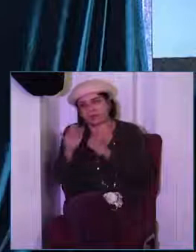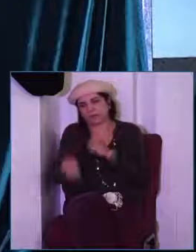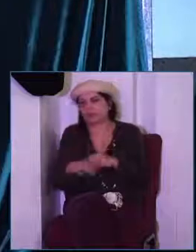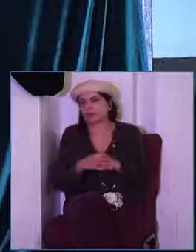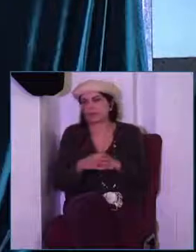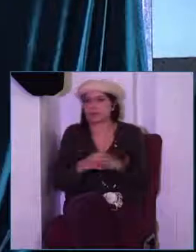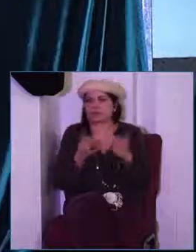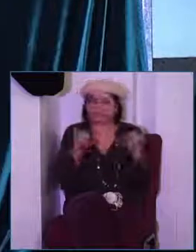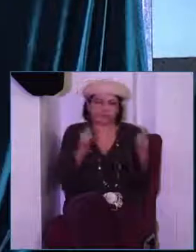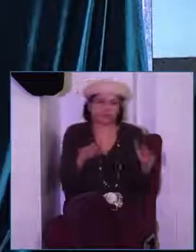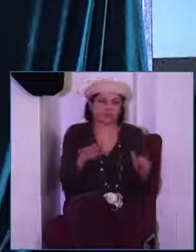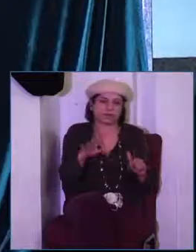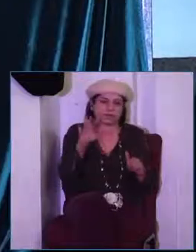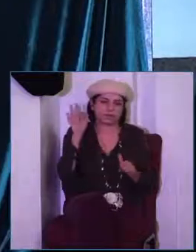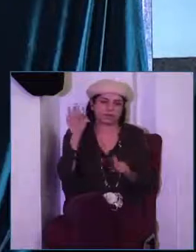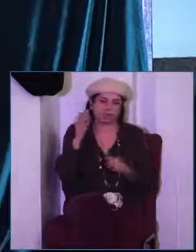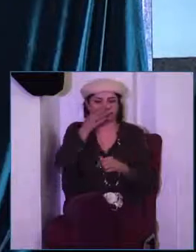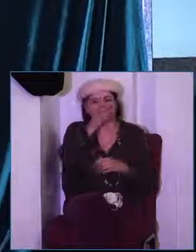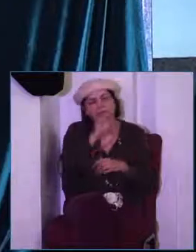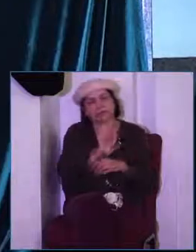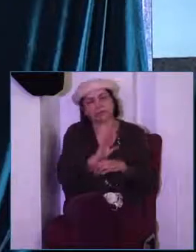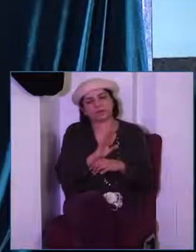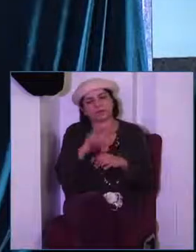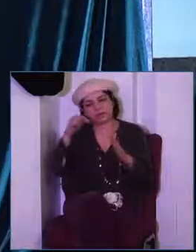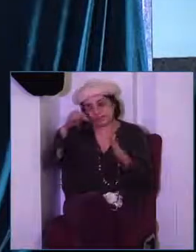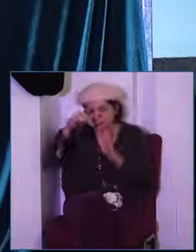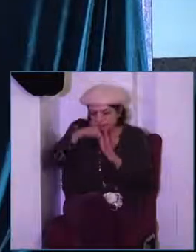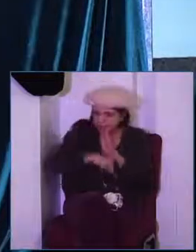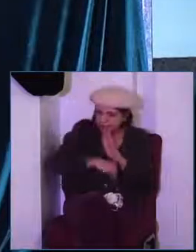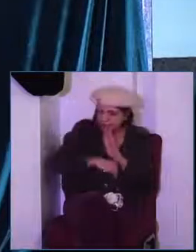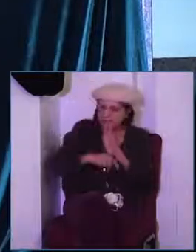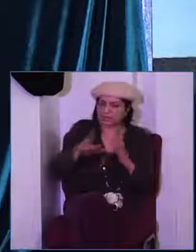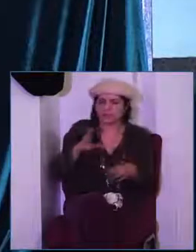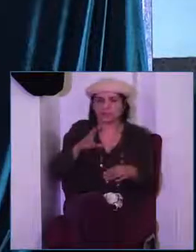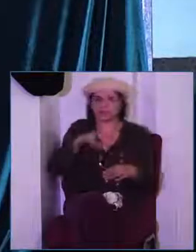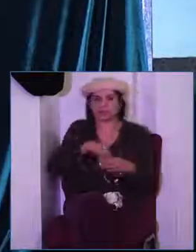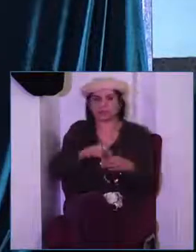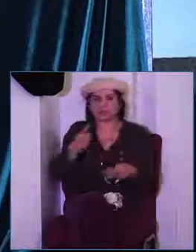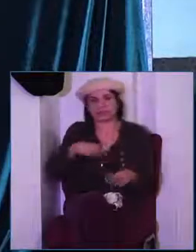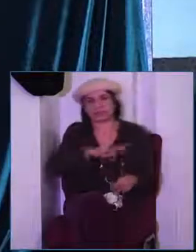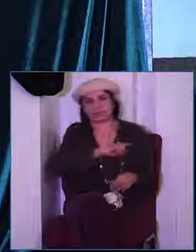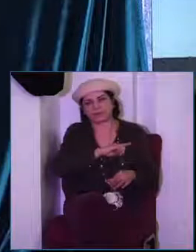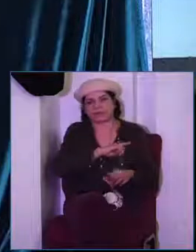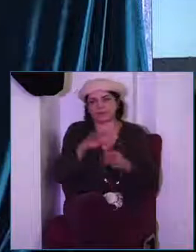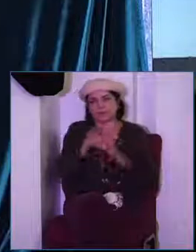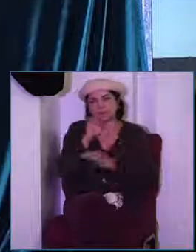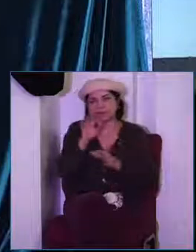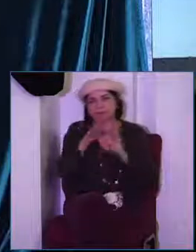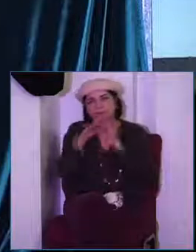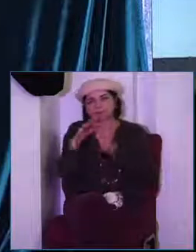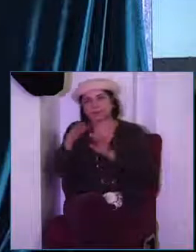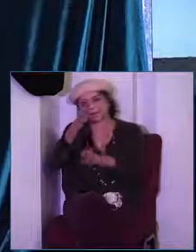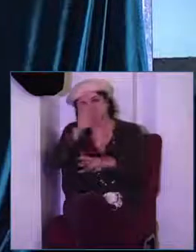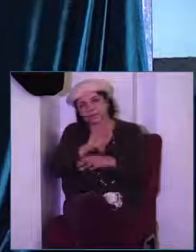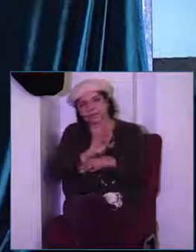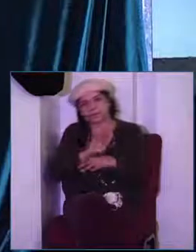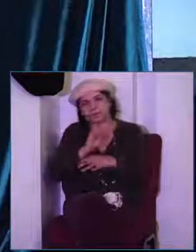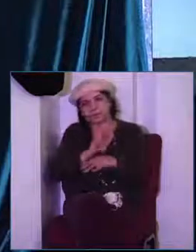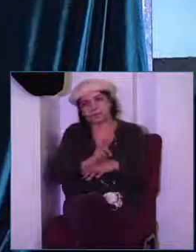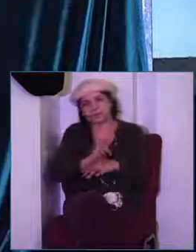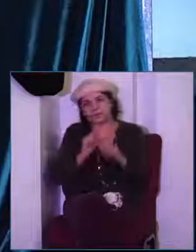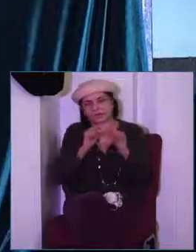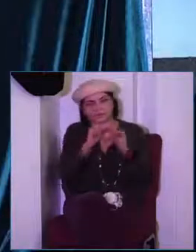and still find God deep within us, that Spirit of God that is a constant that